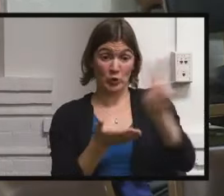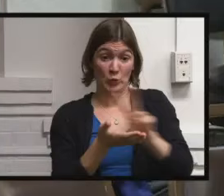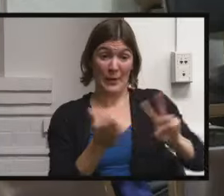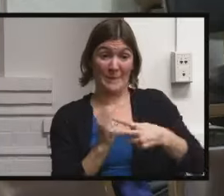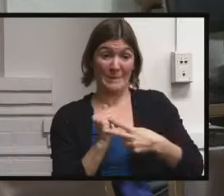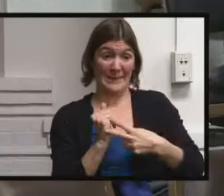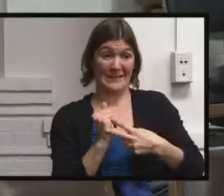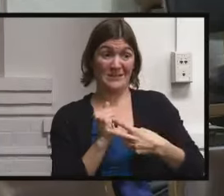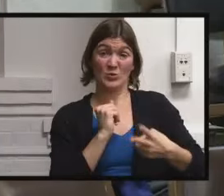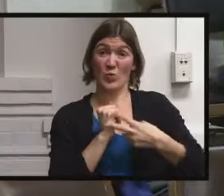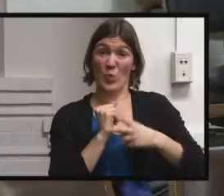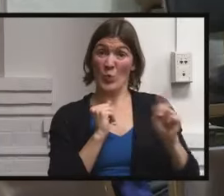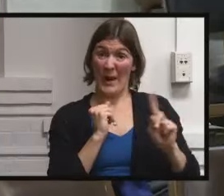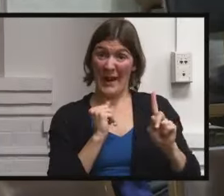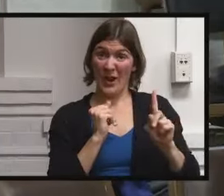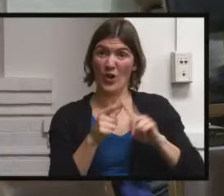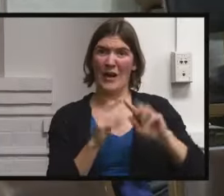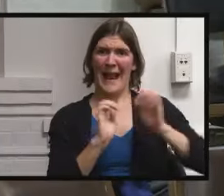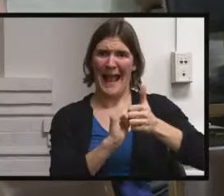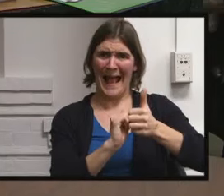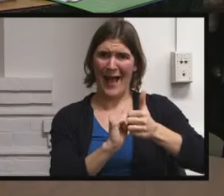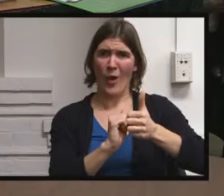week. Yeah, that's a good point.